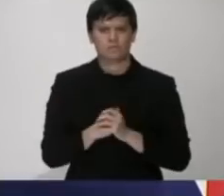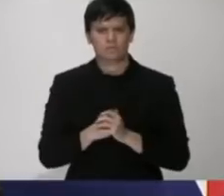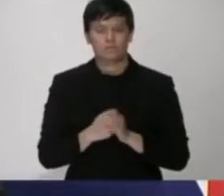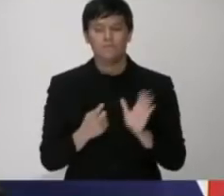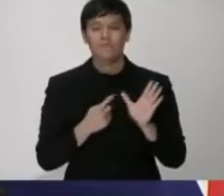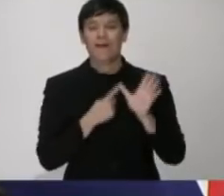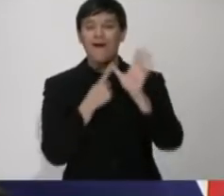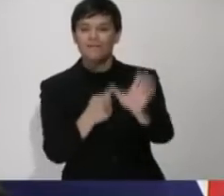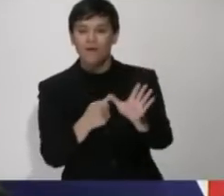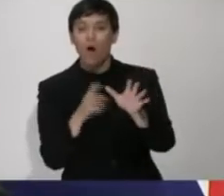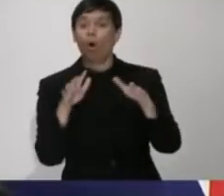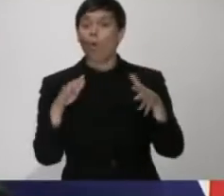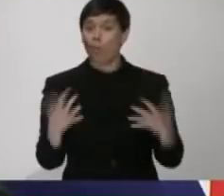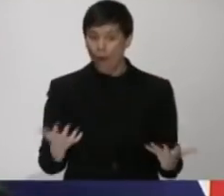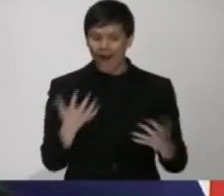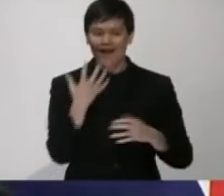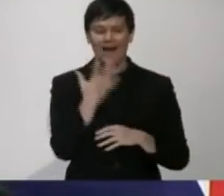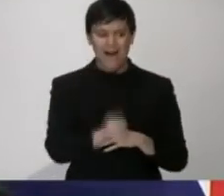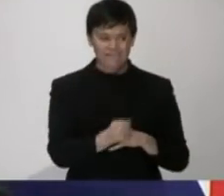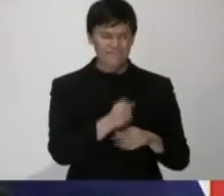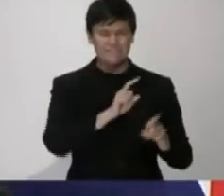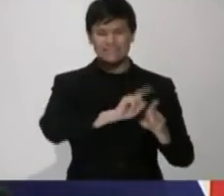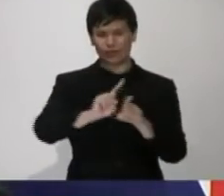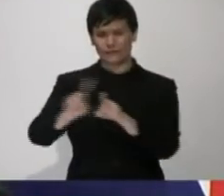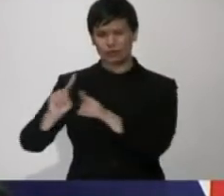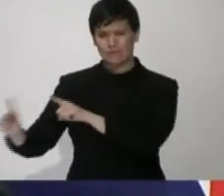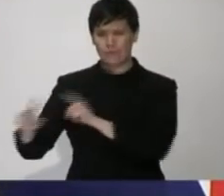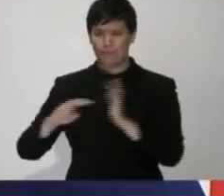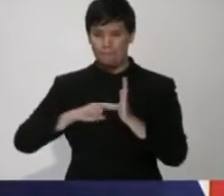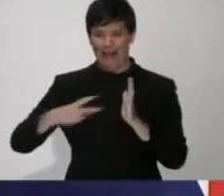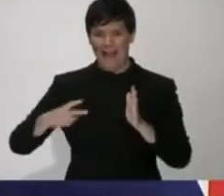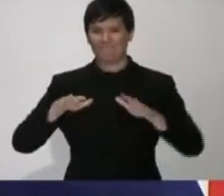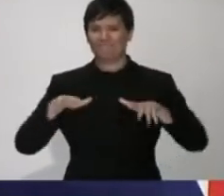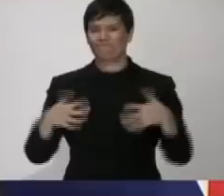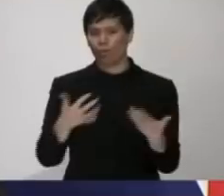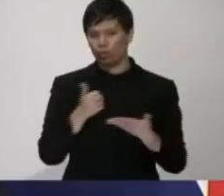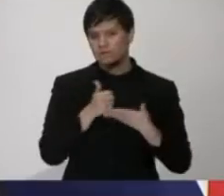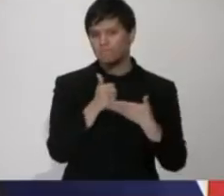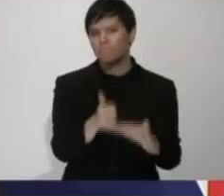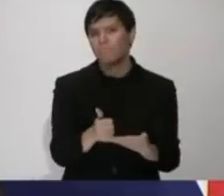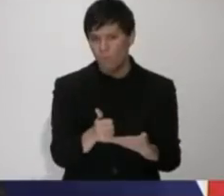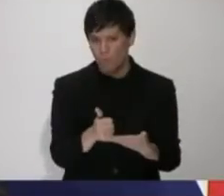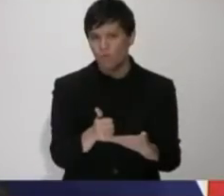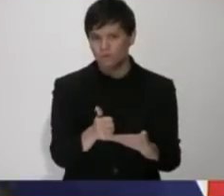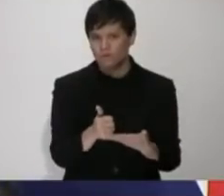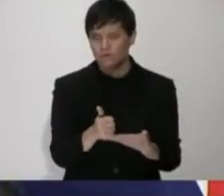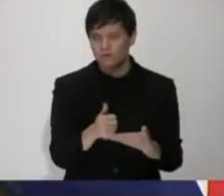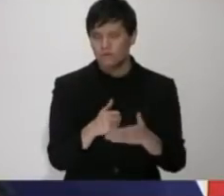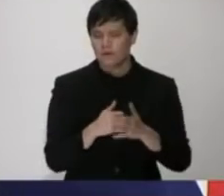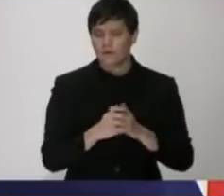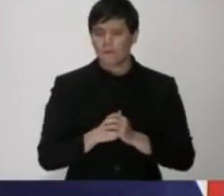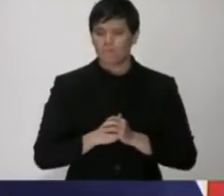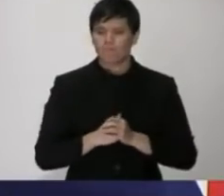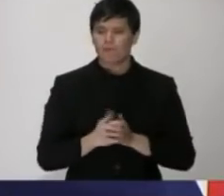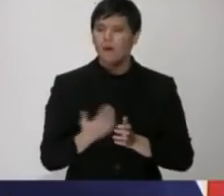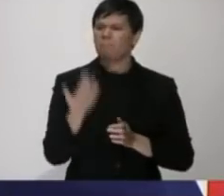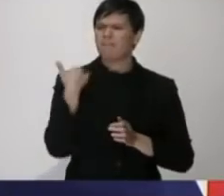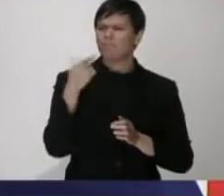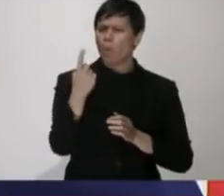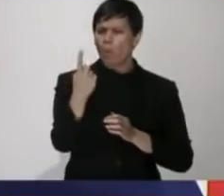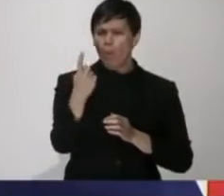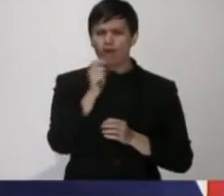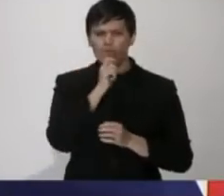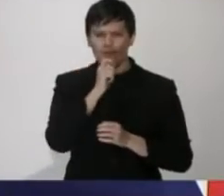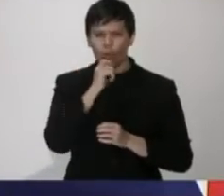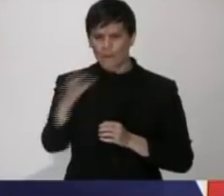because we do have a number of support schemes there, and it's to make sure, to pick up the questions that Hamish was asking earlier, that